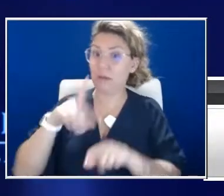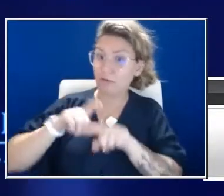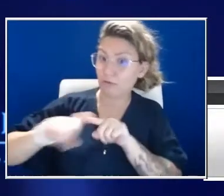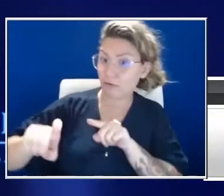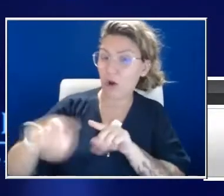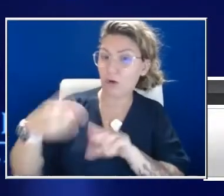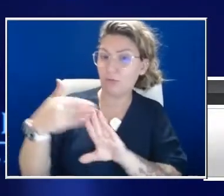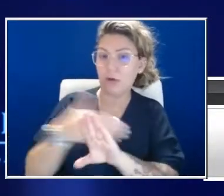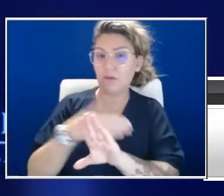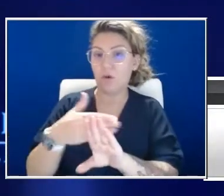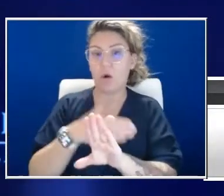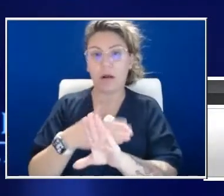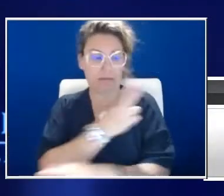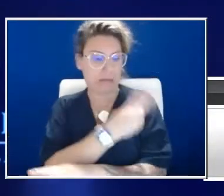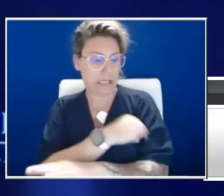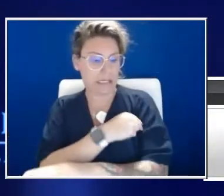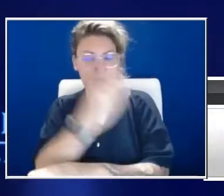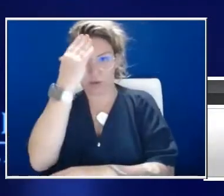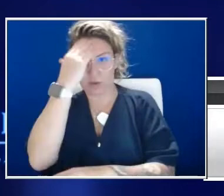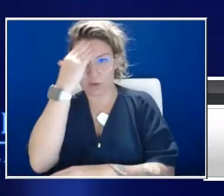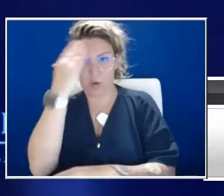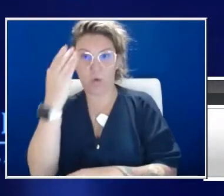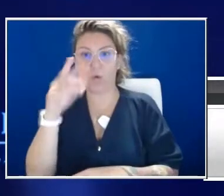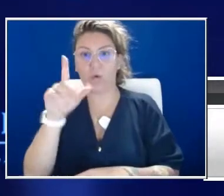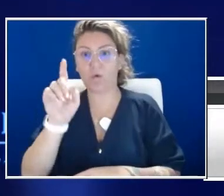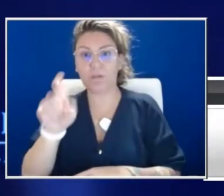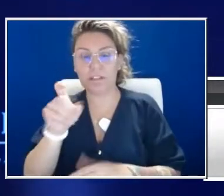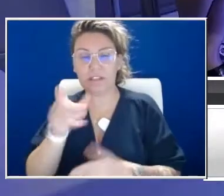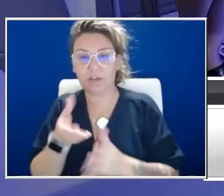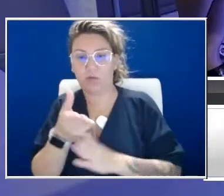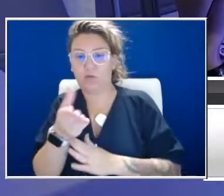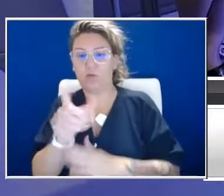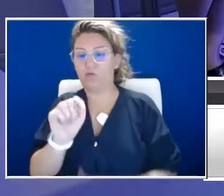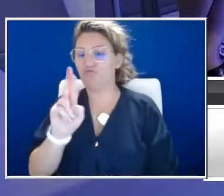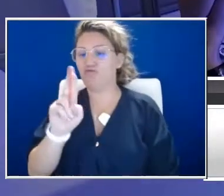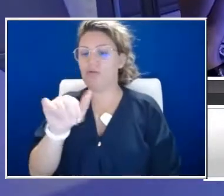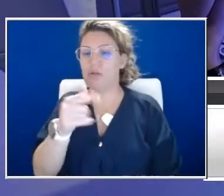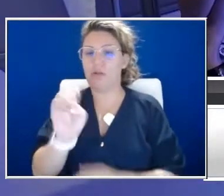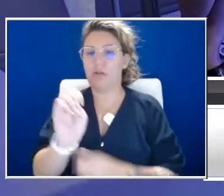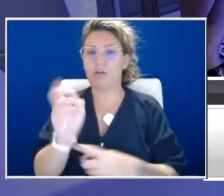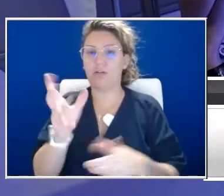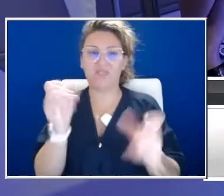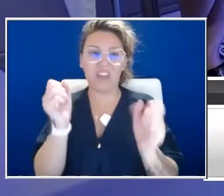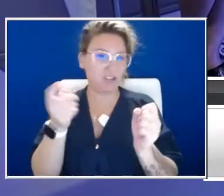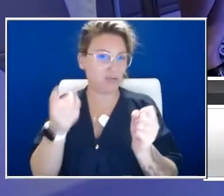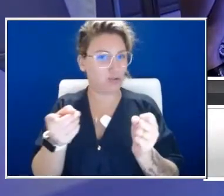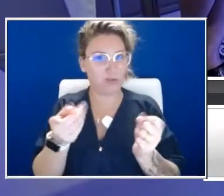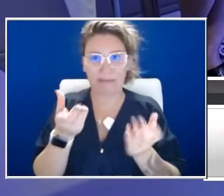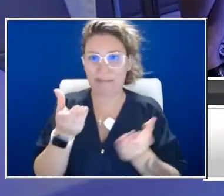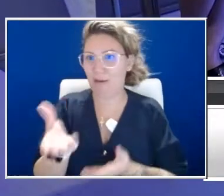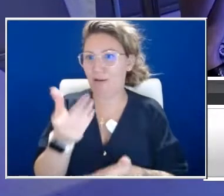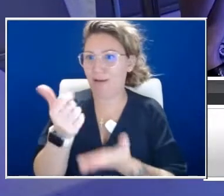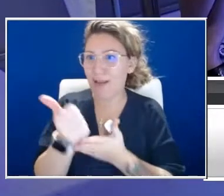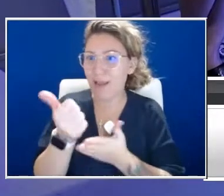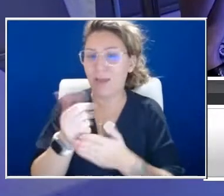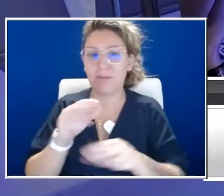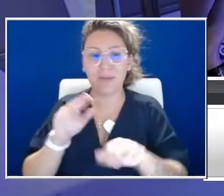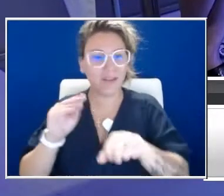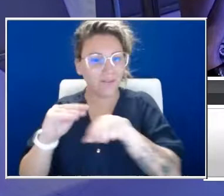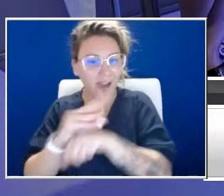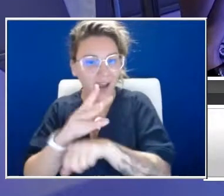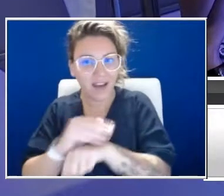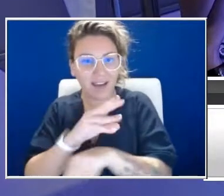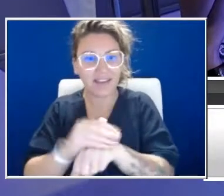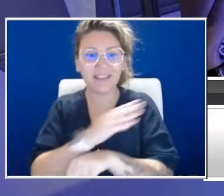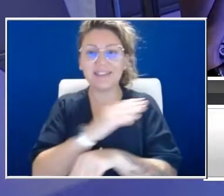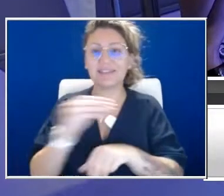ahead of time and can get you through triage faster. So that helps as well. So you're strictly there to help and to advise and to Yes. get them advice that they need to get